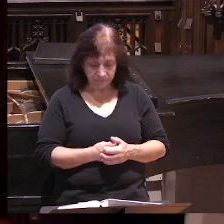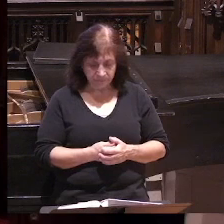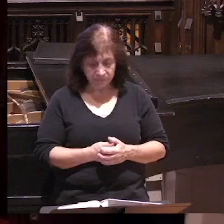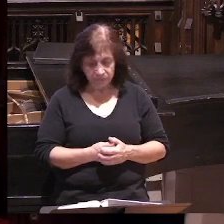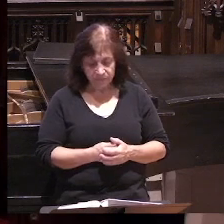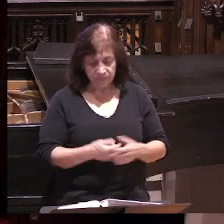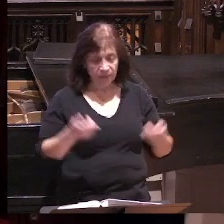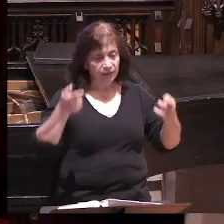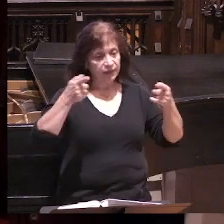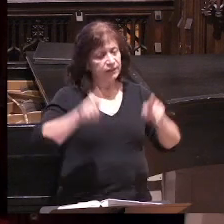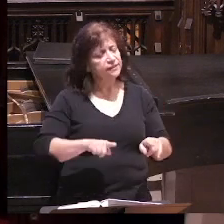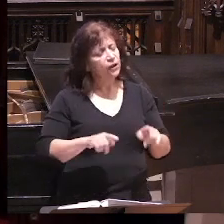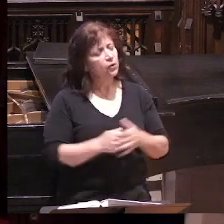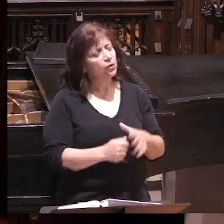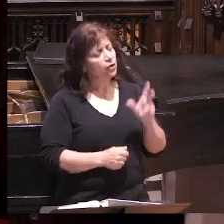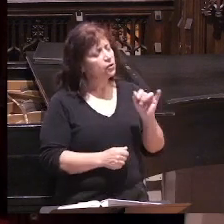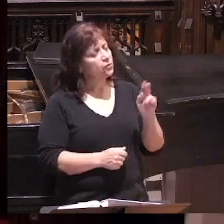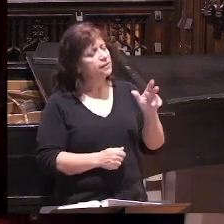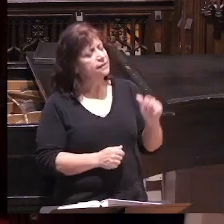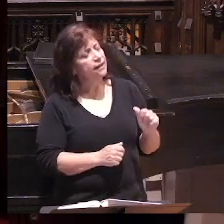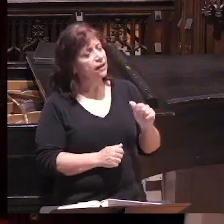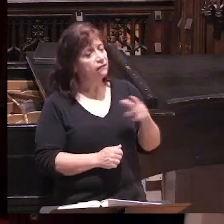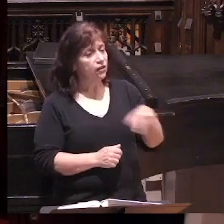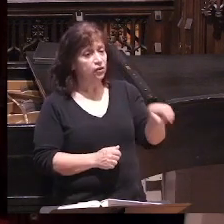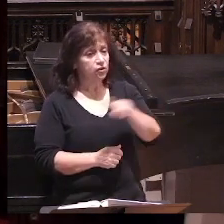So, Christina,